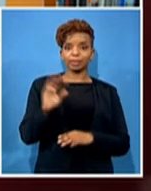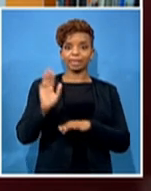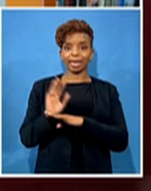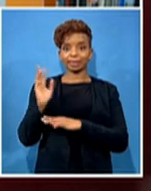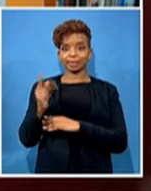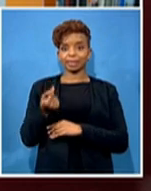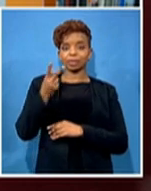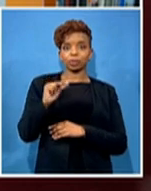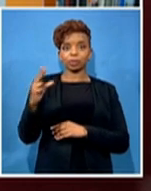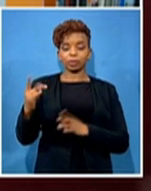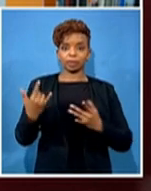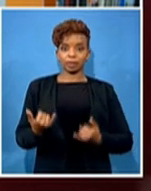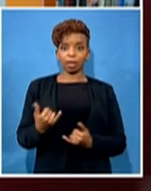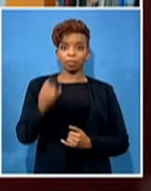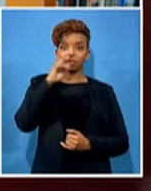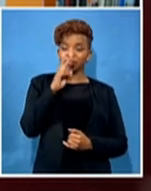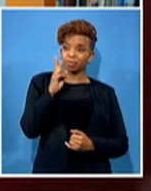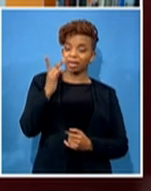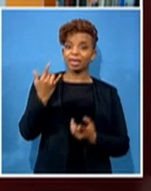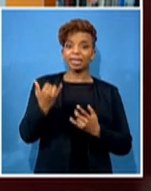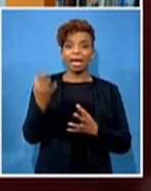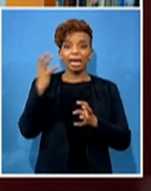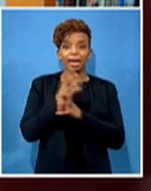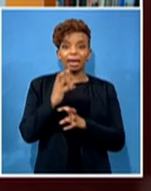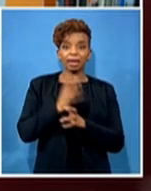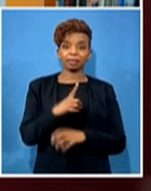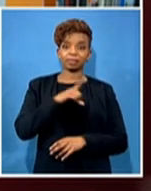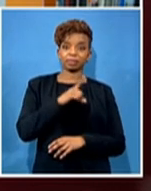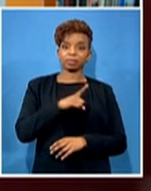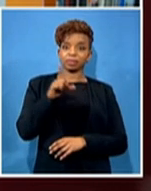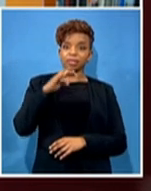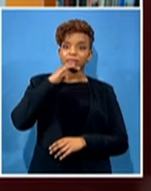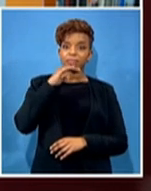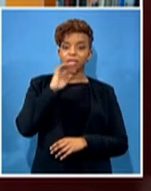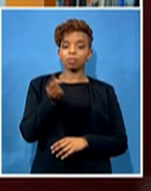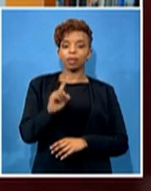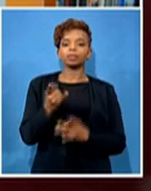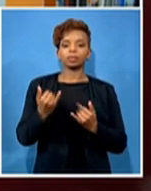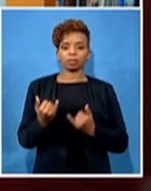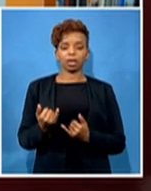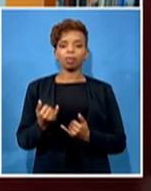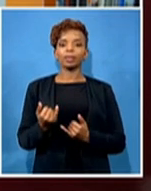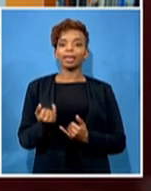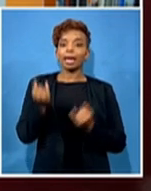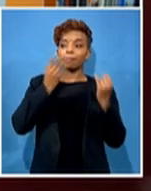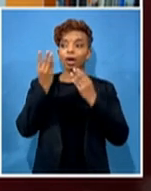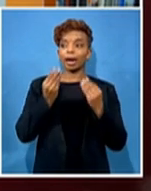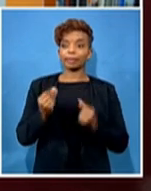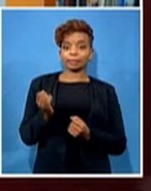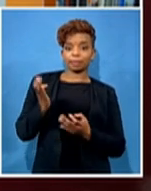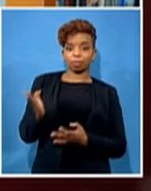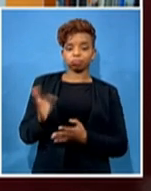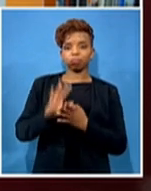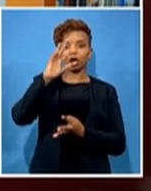nominal terms, which is at, I guess, the current prices. Total income for the industry decreased